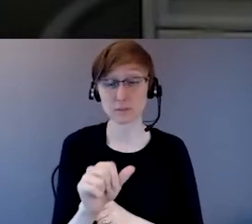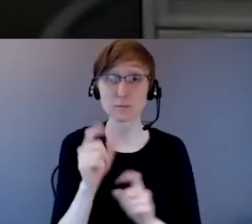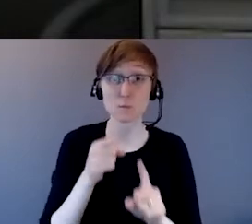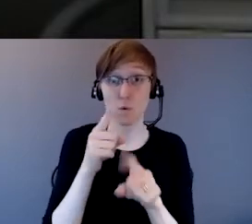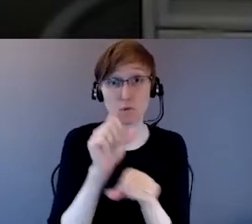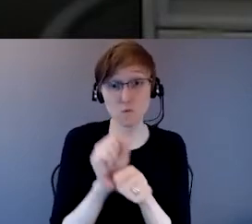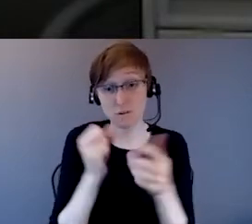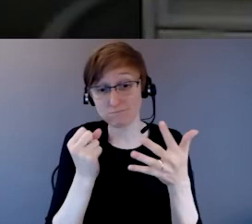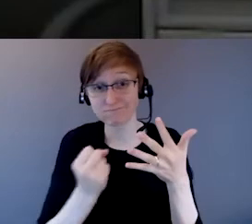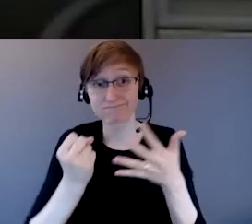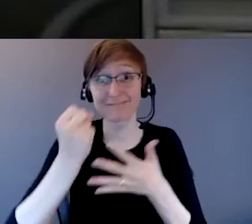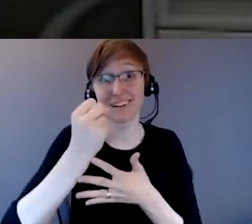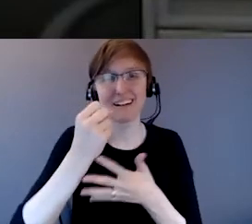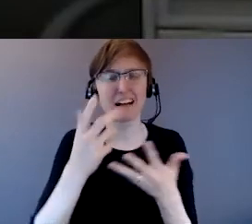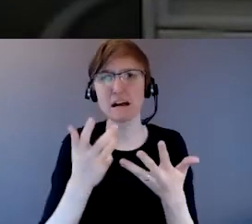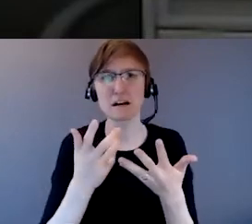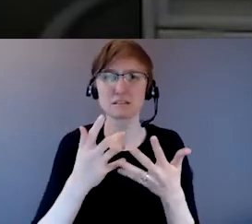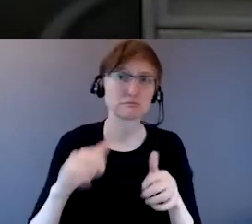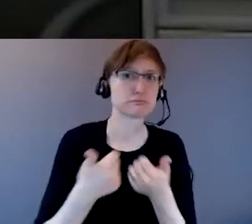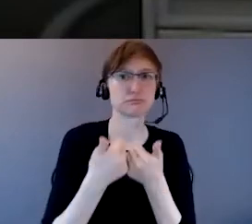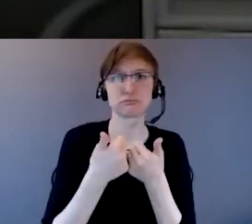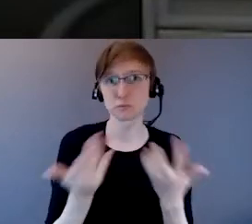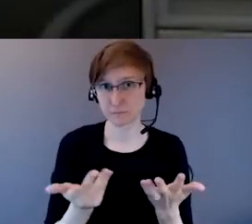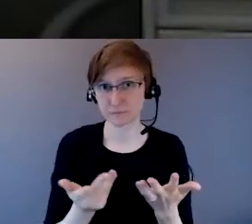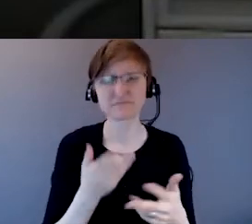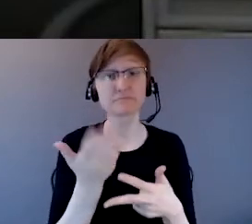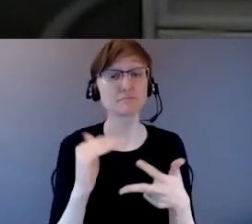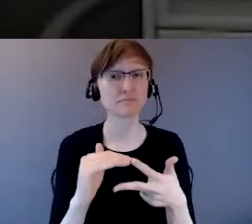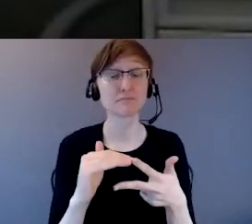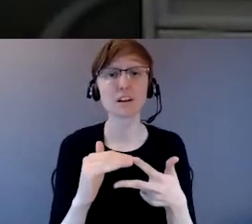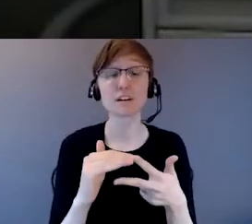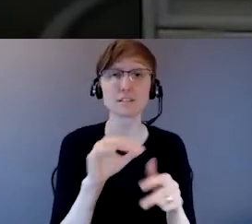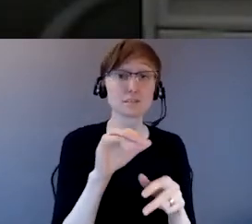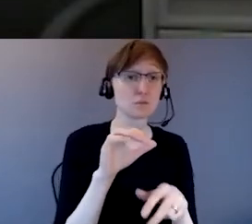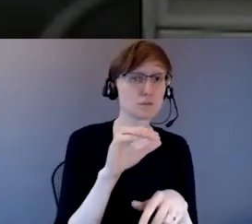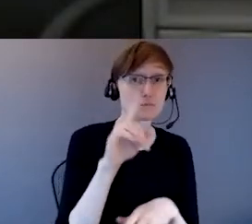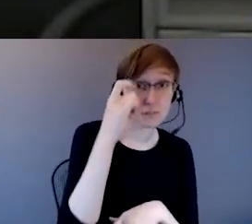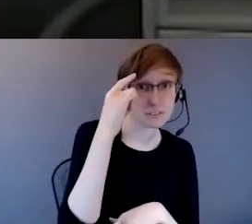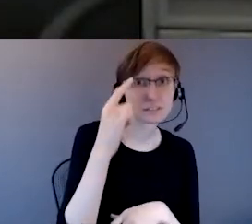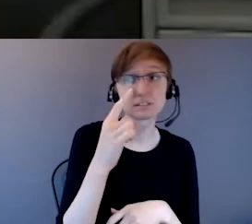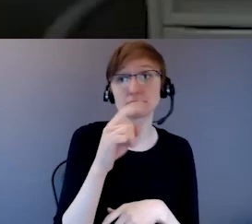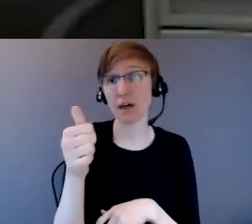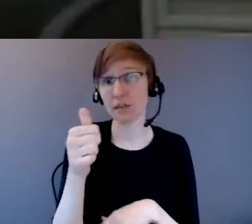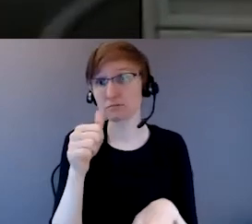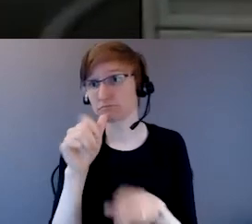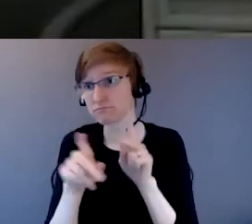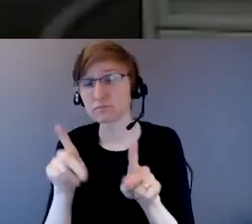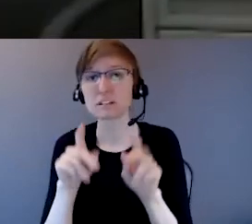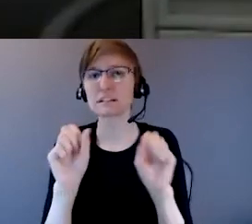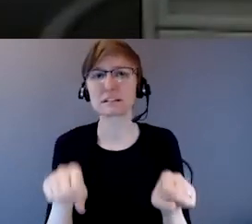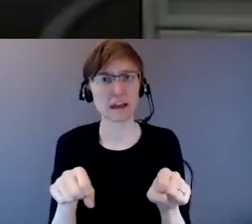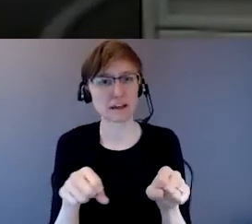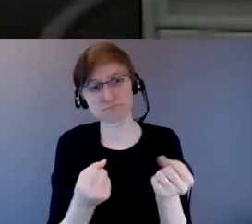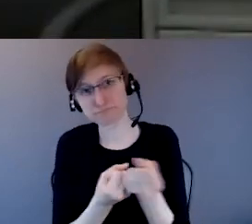can employers and other stakeholders do to support workers with disabilities in realizing their potential and advancing their careers? The third